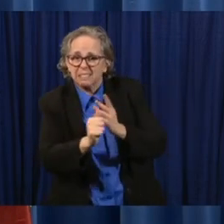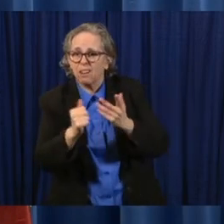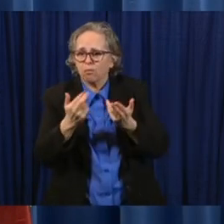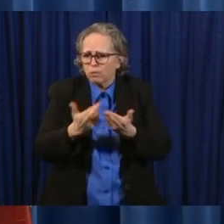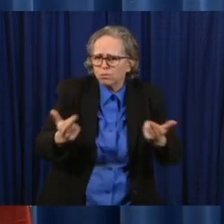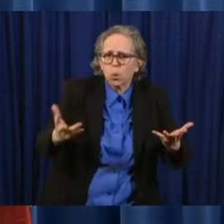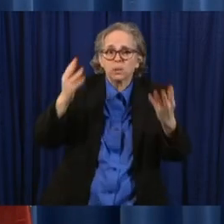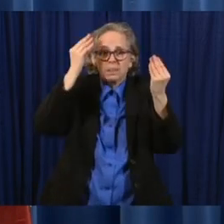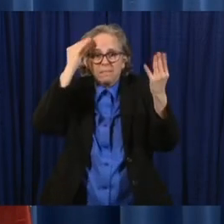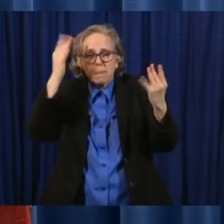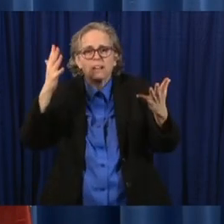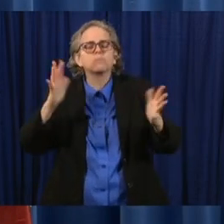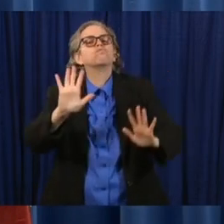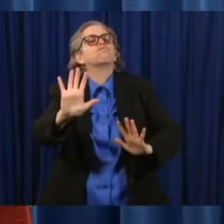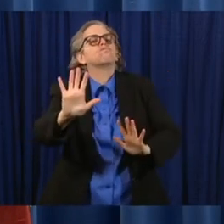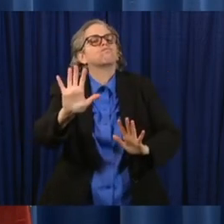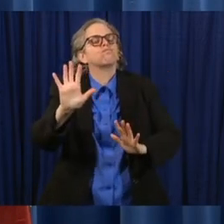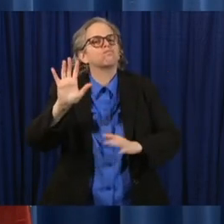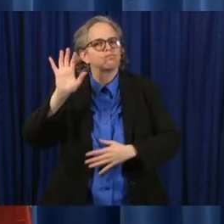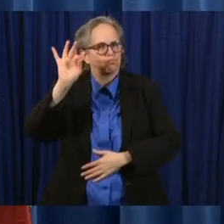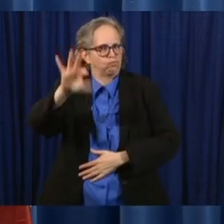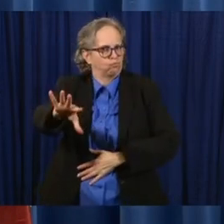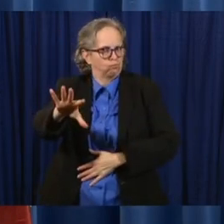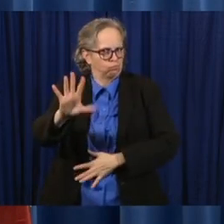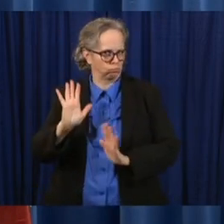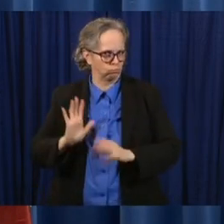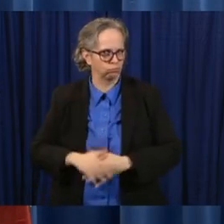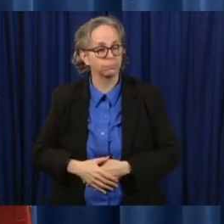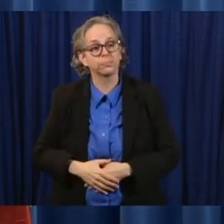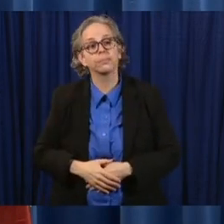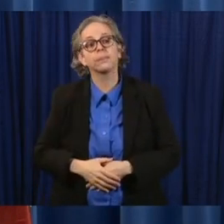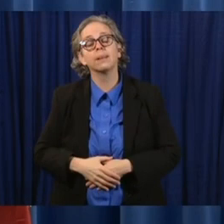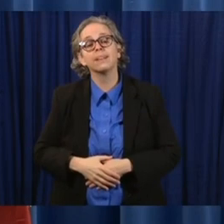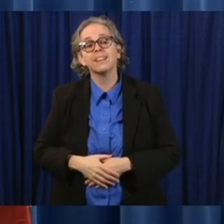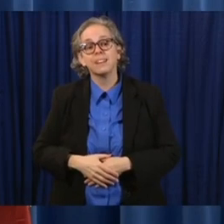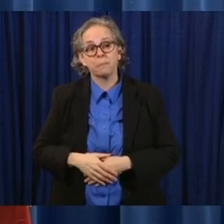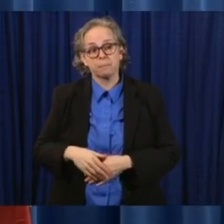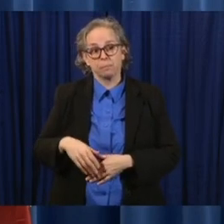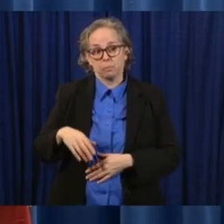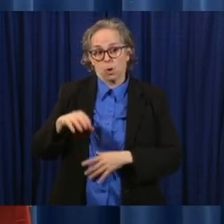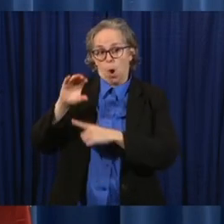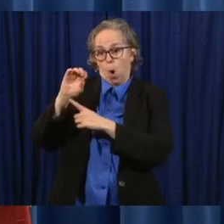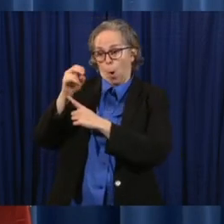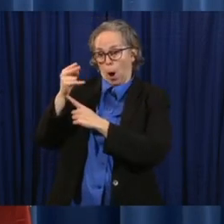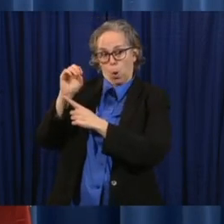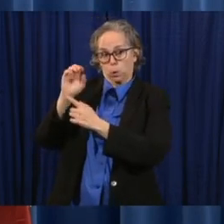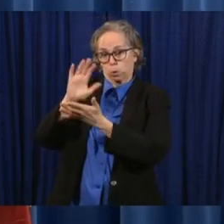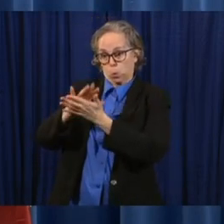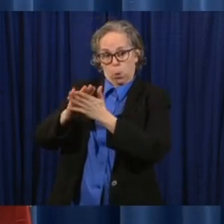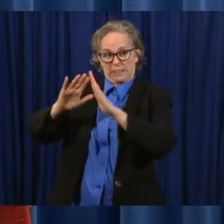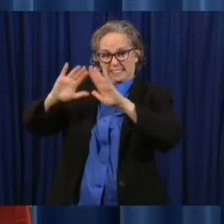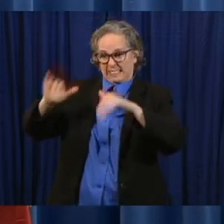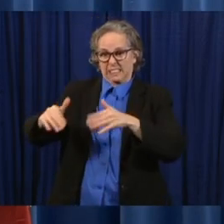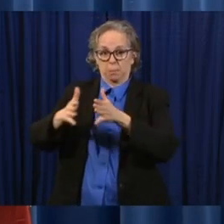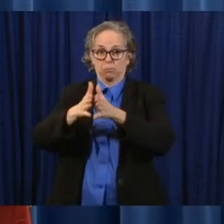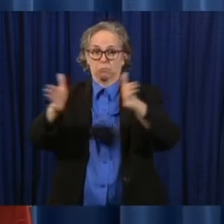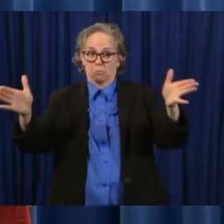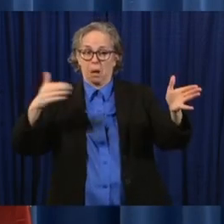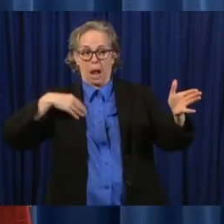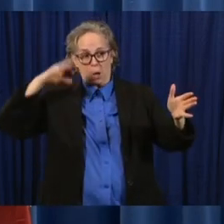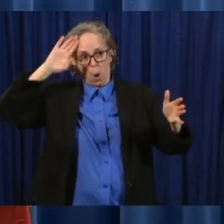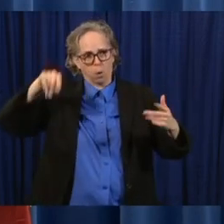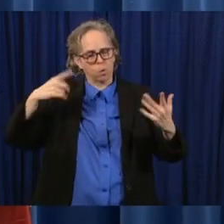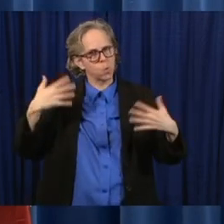is very strong about our Ohio school system is it's local.